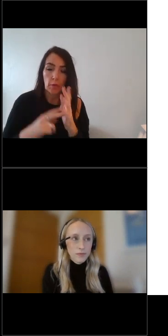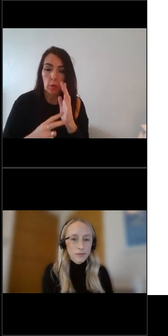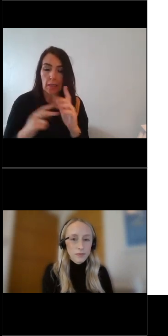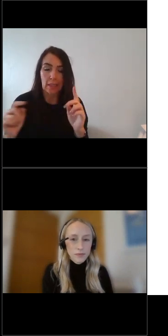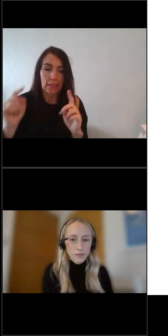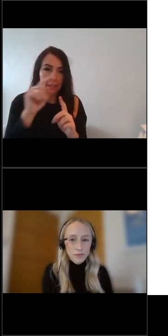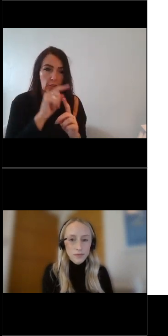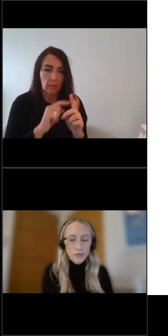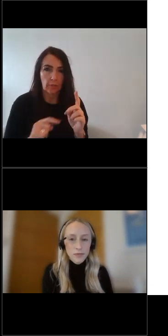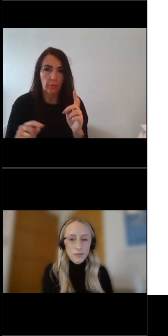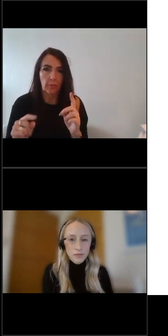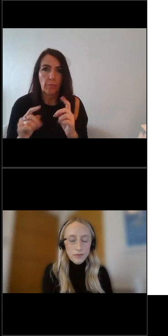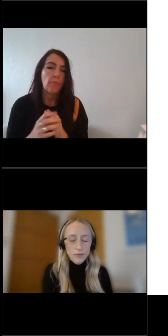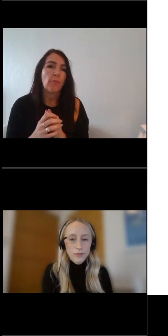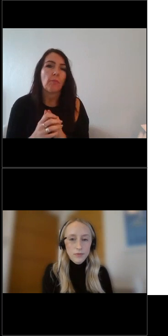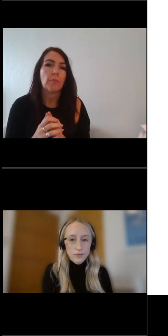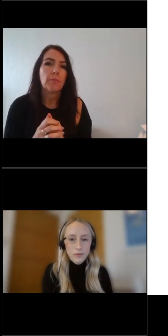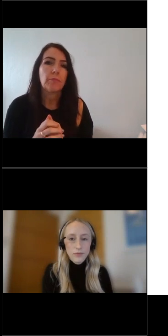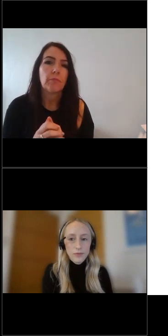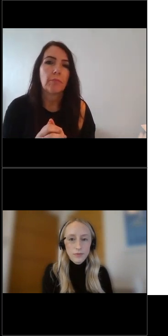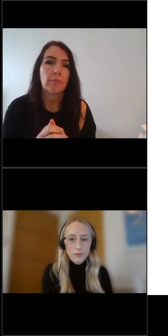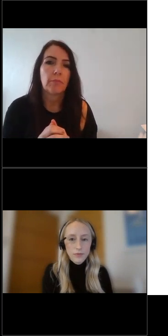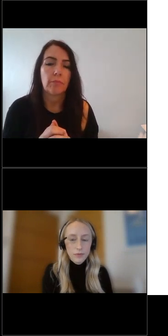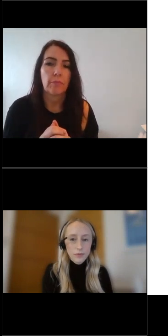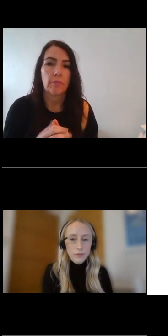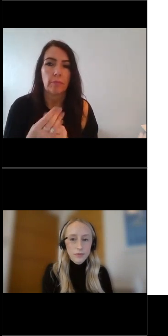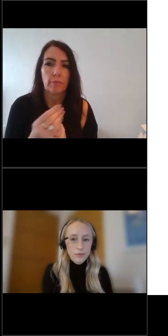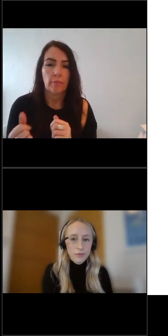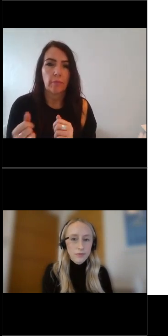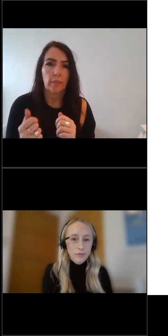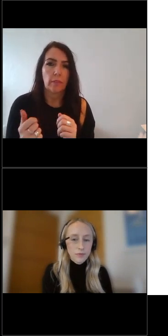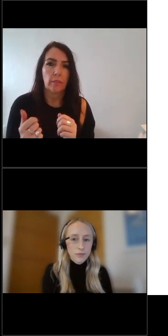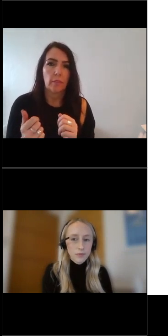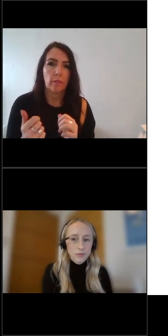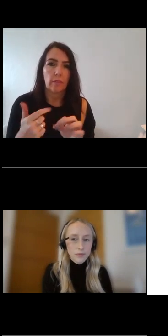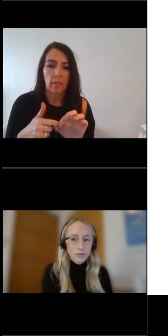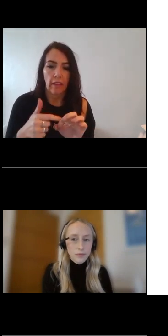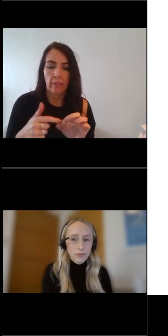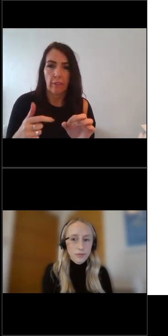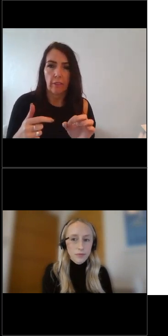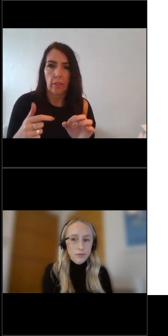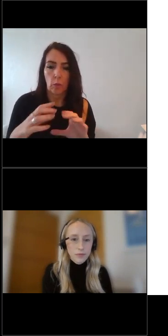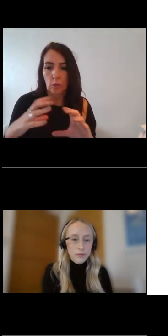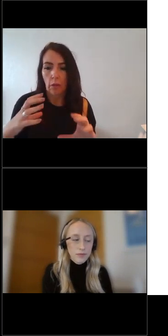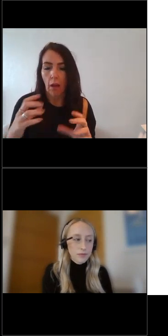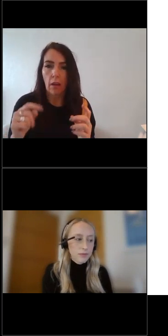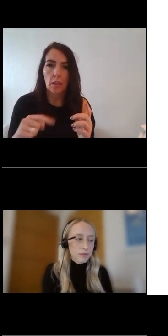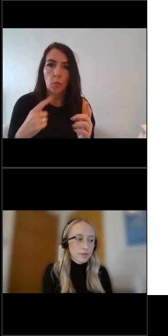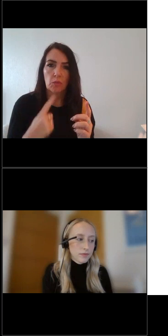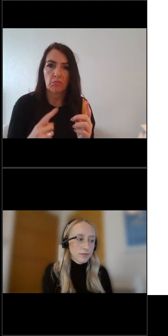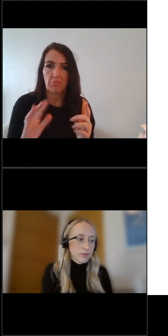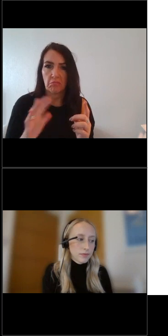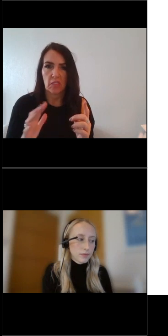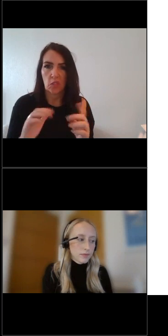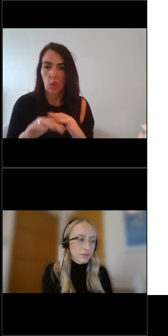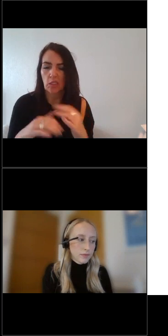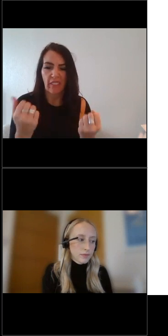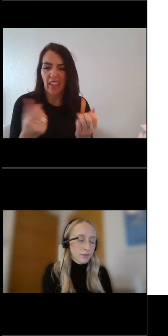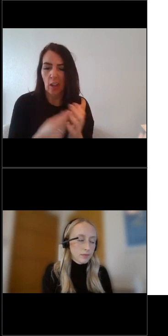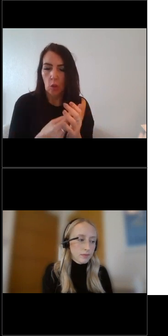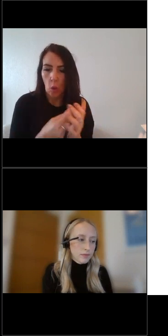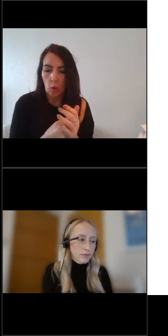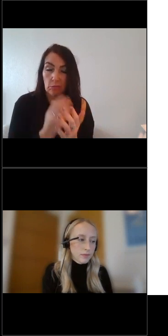itself. Now, quite often that isn't like a fuel tank wouldn't be considered as part of the vehicle cost, but it